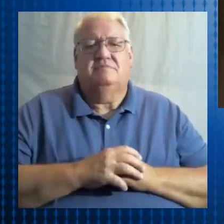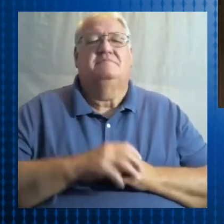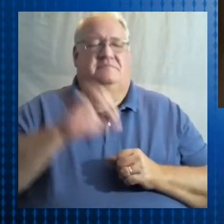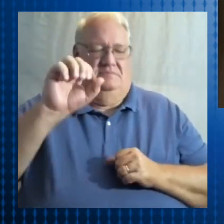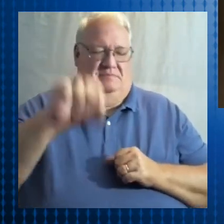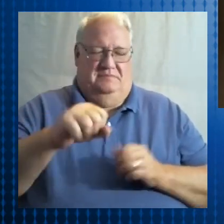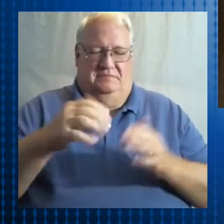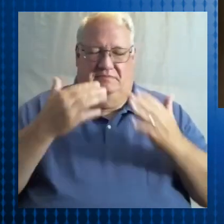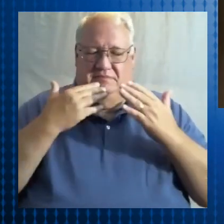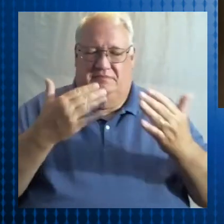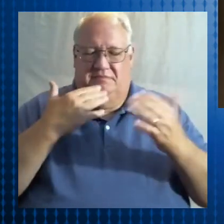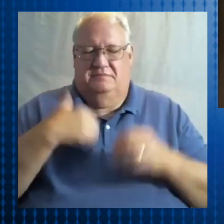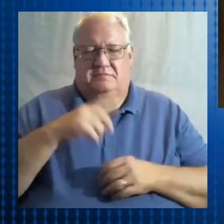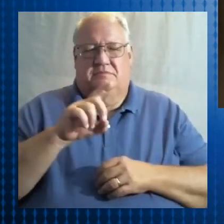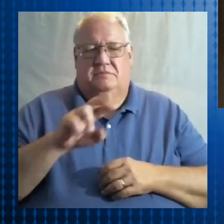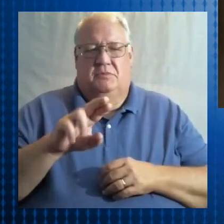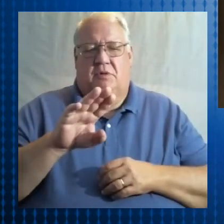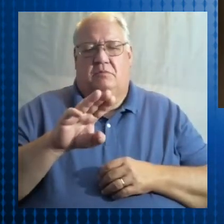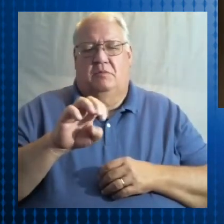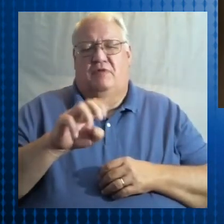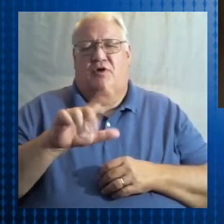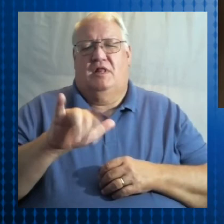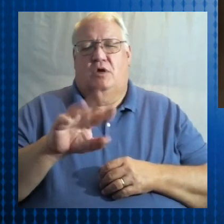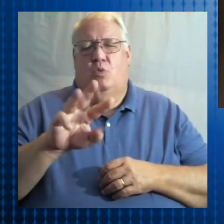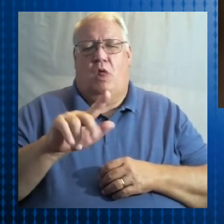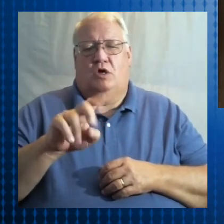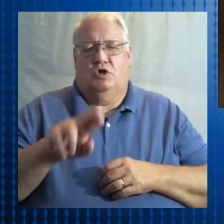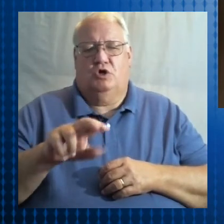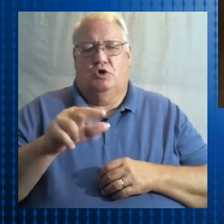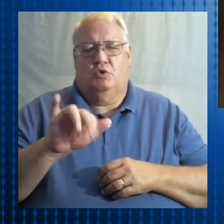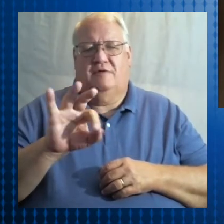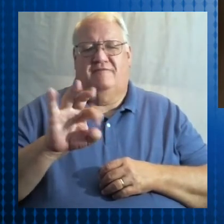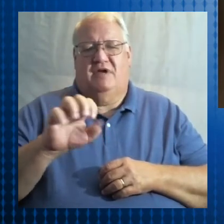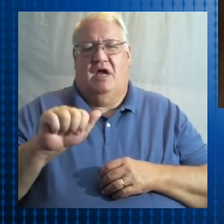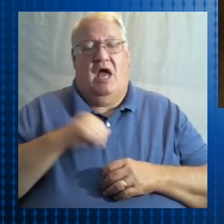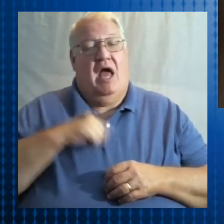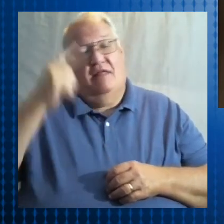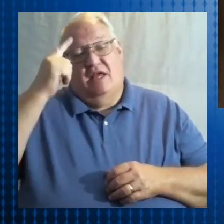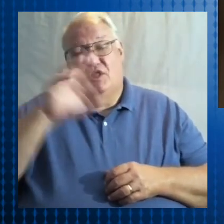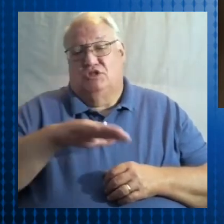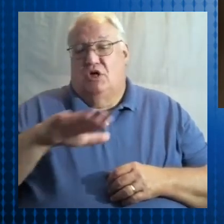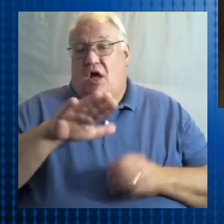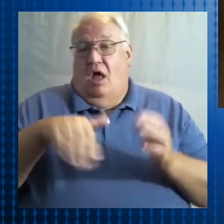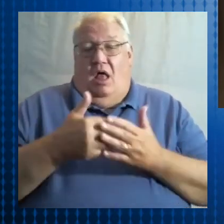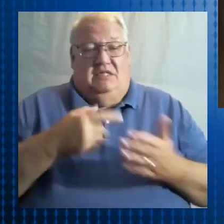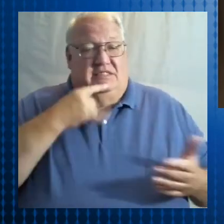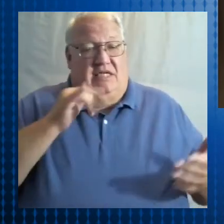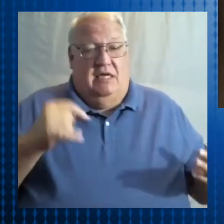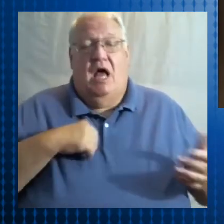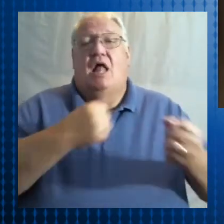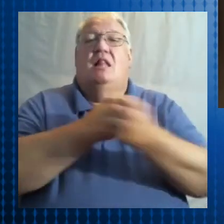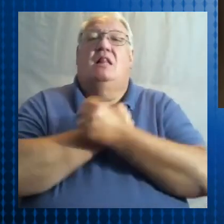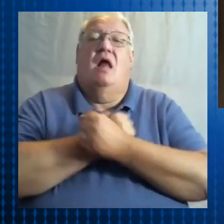Yes, thank you. I'm Dr. Beverly Walker Graffia, and I think the children said it all. I love my